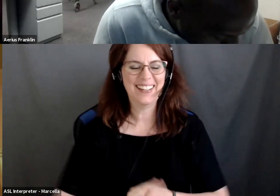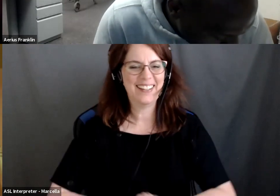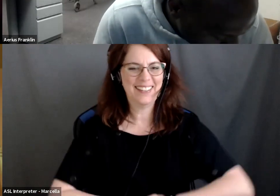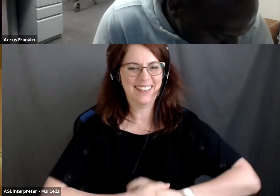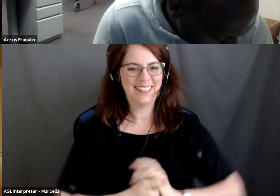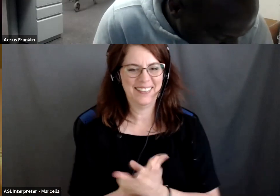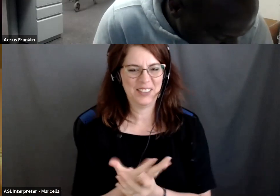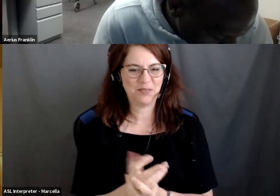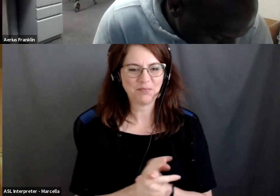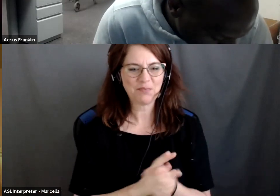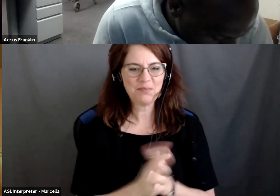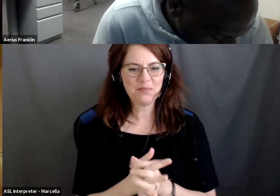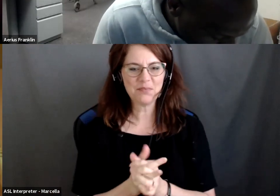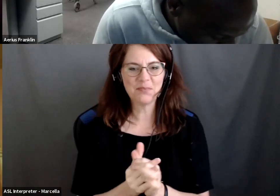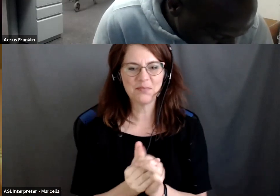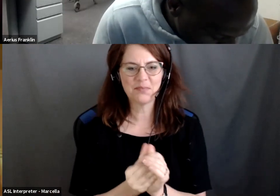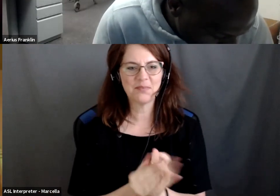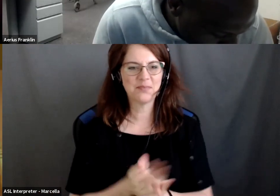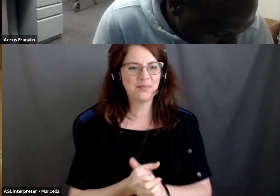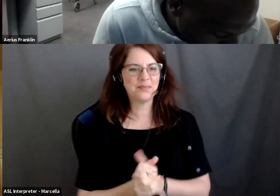Yeah, me too.